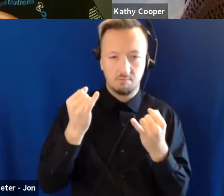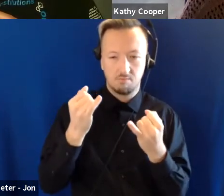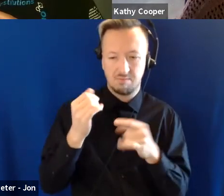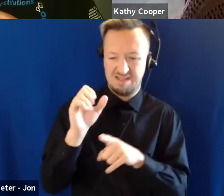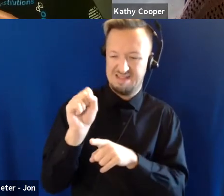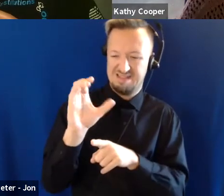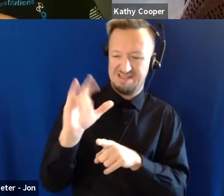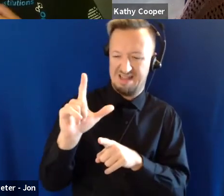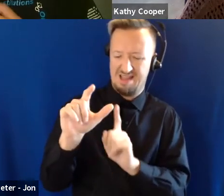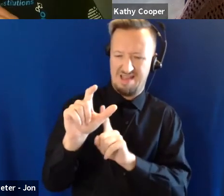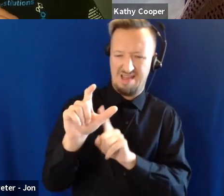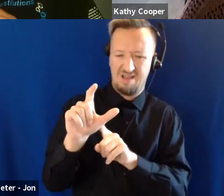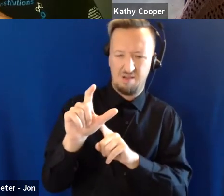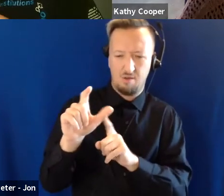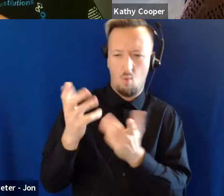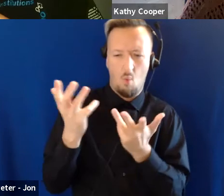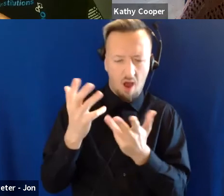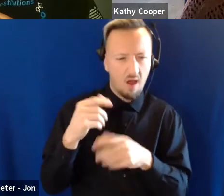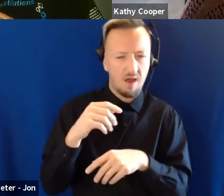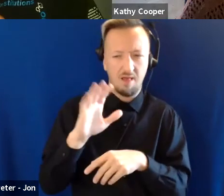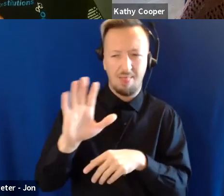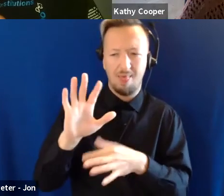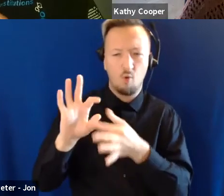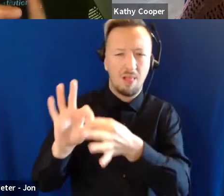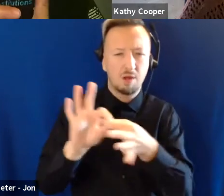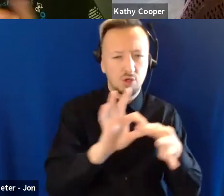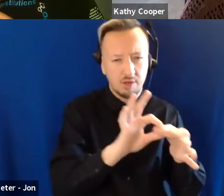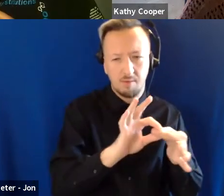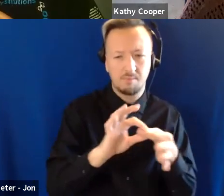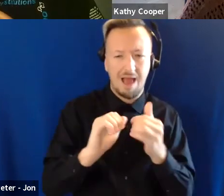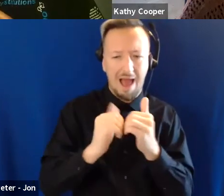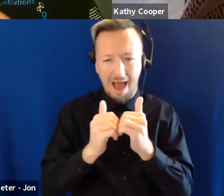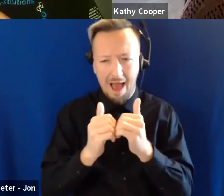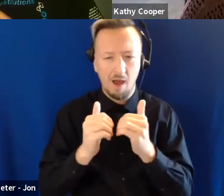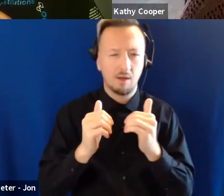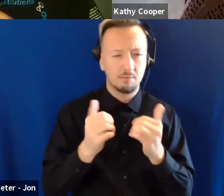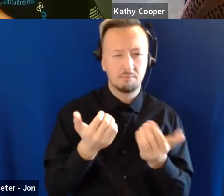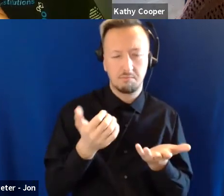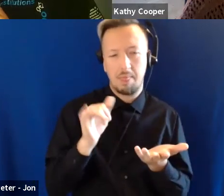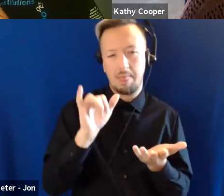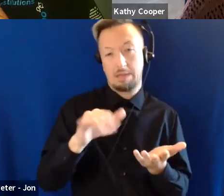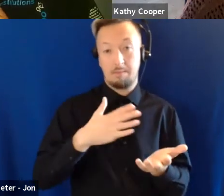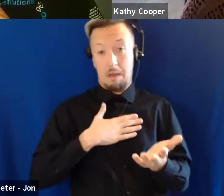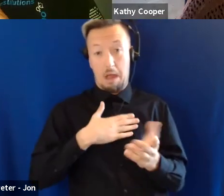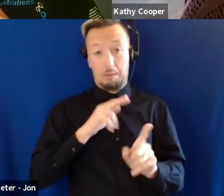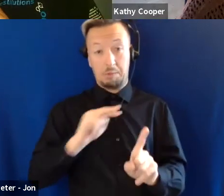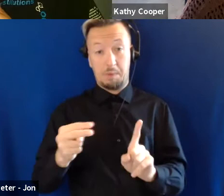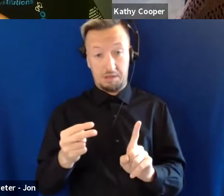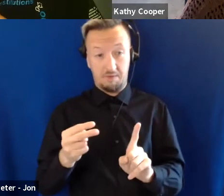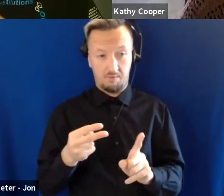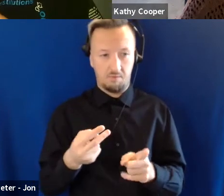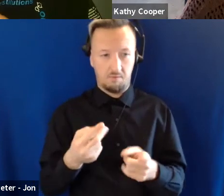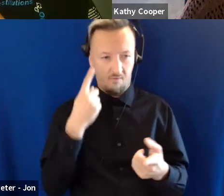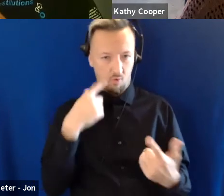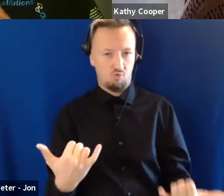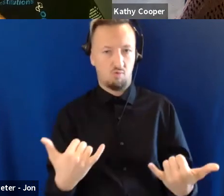that sort of define those relationships and how they work together. So I guess that's at least my perspective on what we're going to do